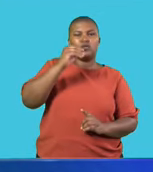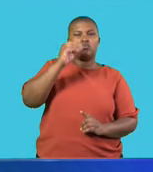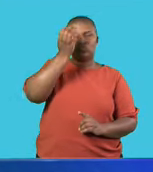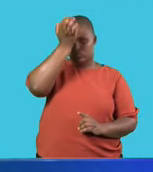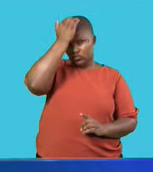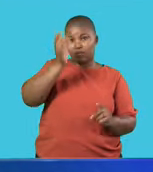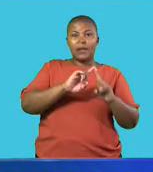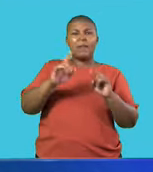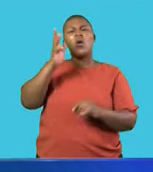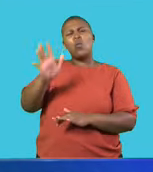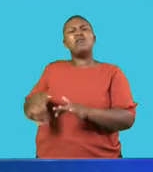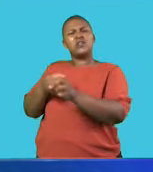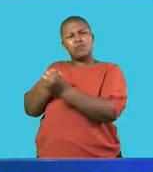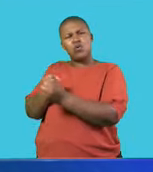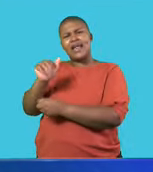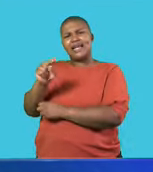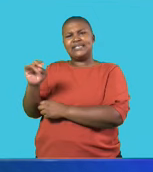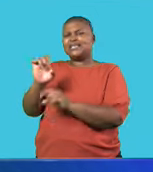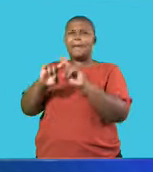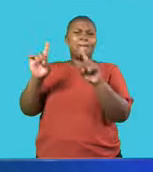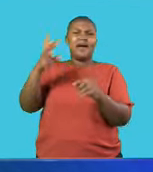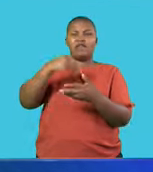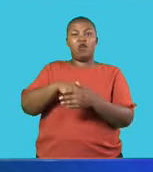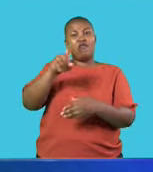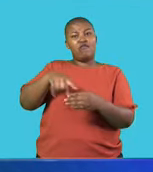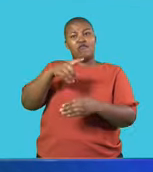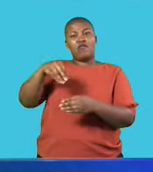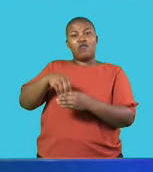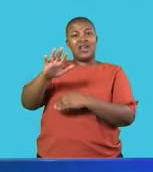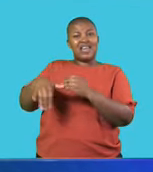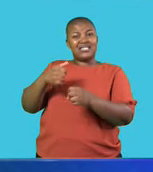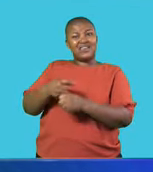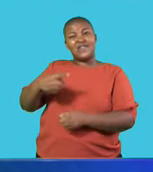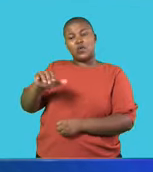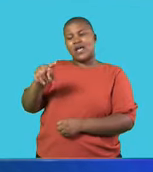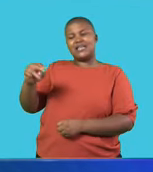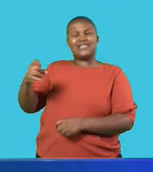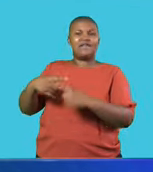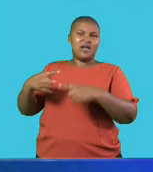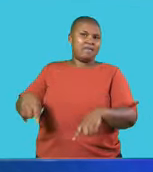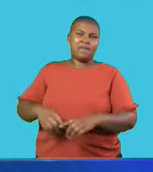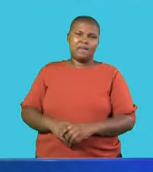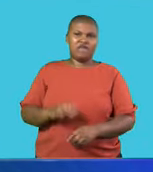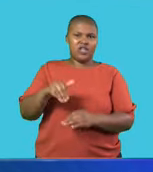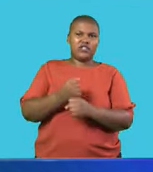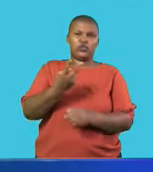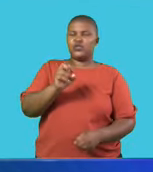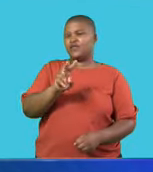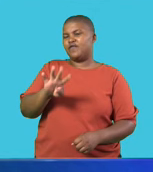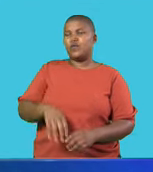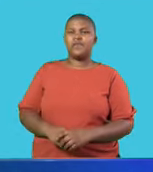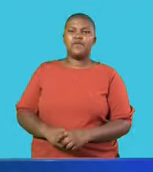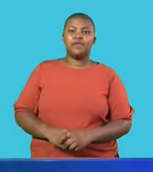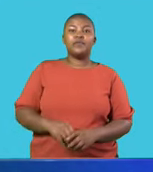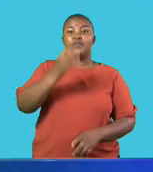Congress ngonaphakade kwera nangona kunjalo akazukukhankasela okanye awuvotele lo mbutho kunyulo lukazwelonke luka-2024. UZuma